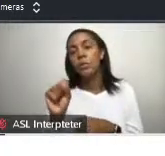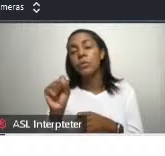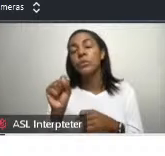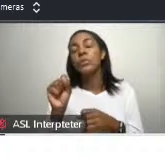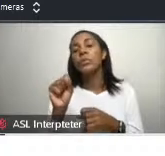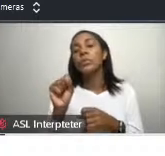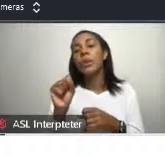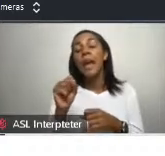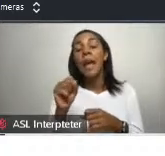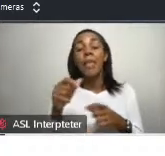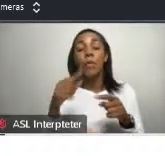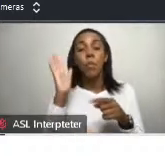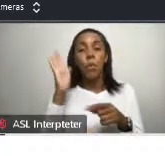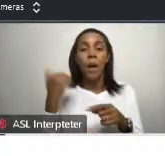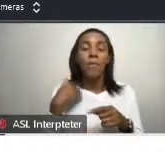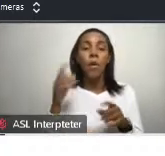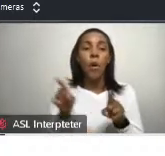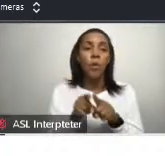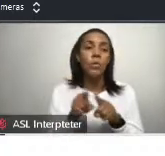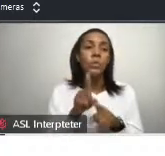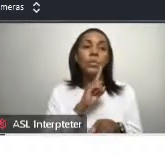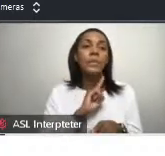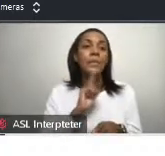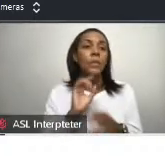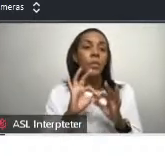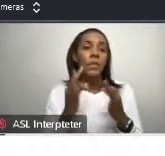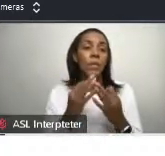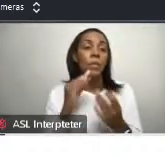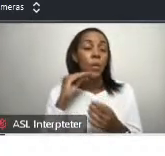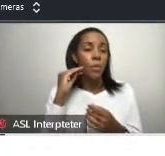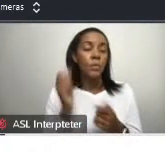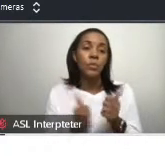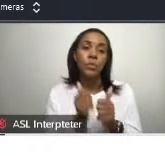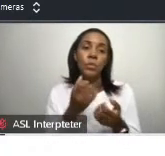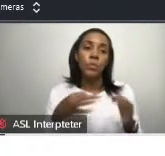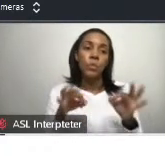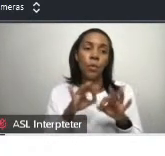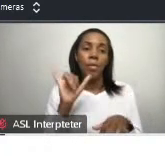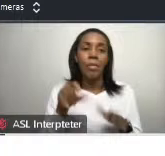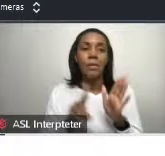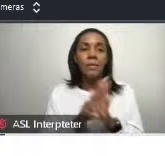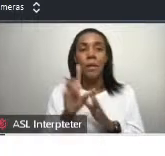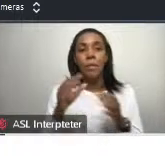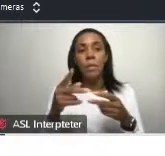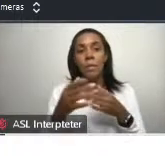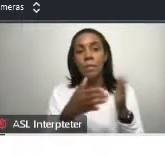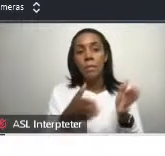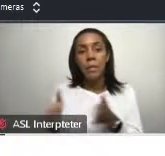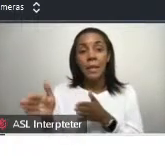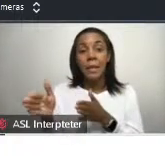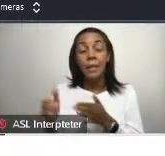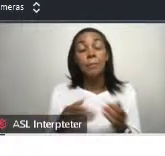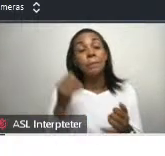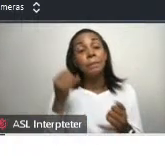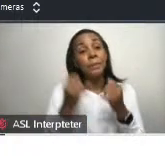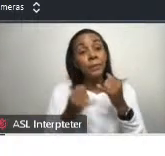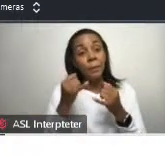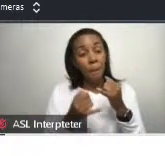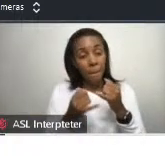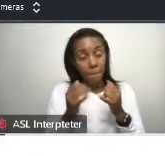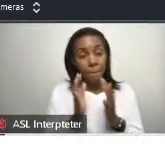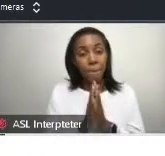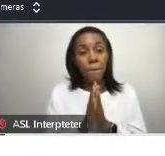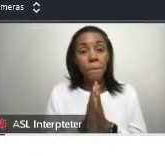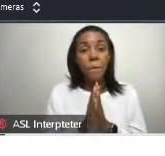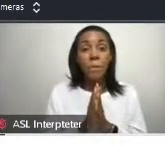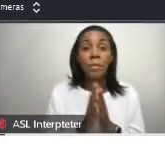to single-family homes, which is most important in this development plan. Next slide, please. And in conclusion, as I stated, the